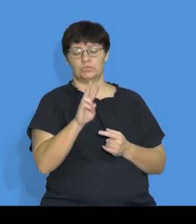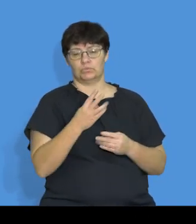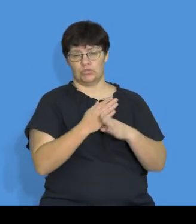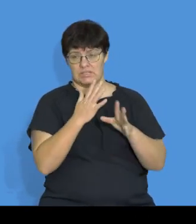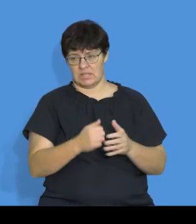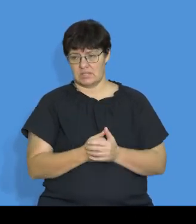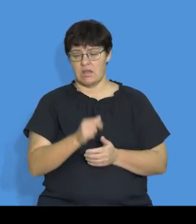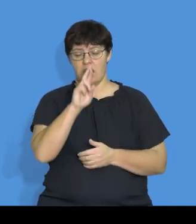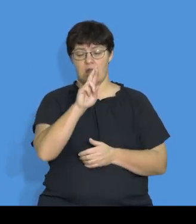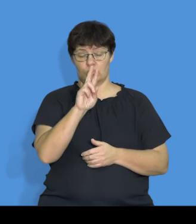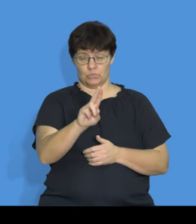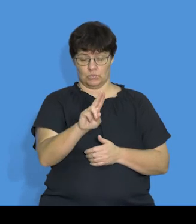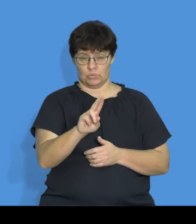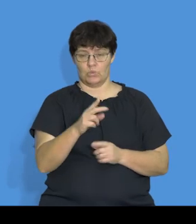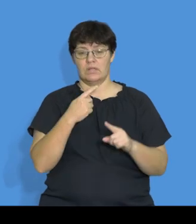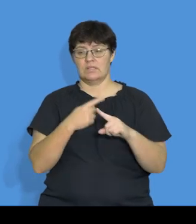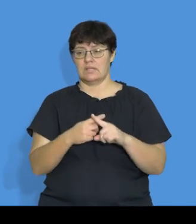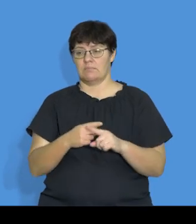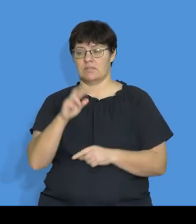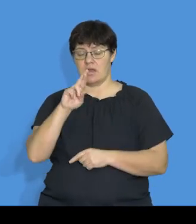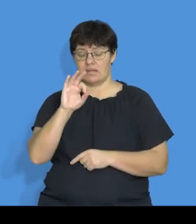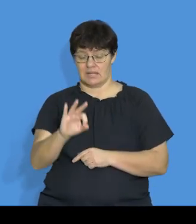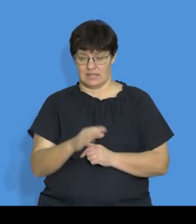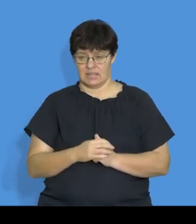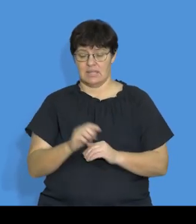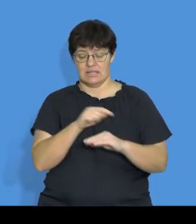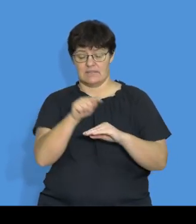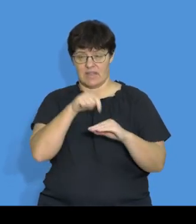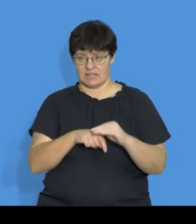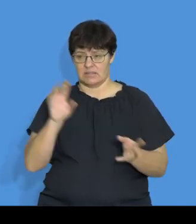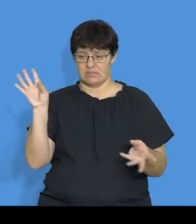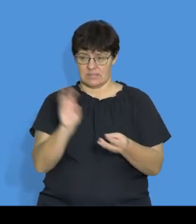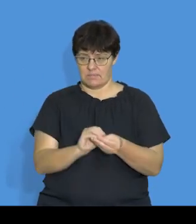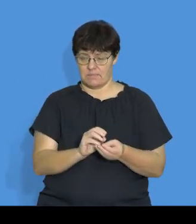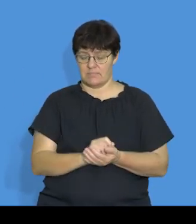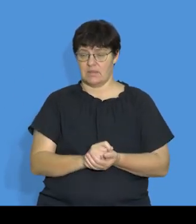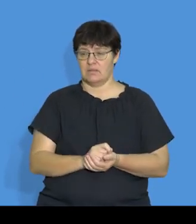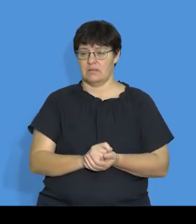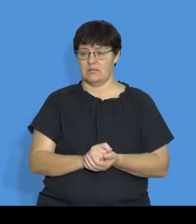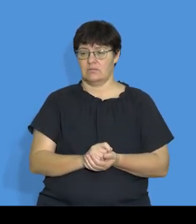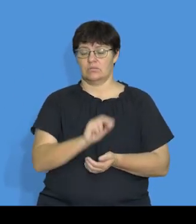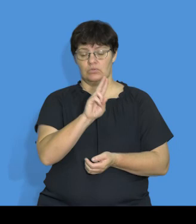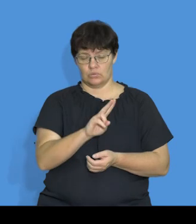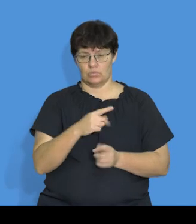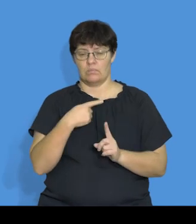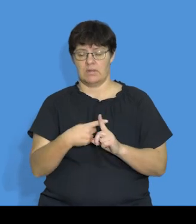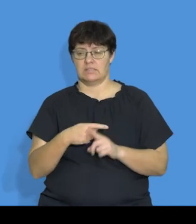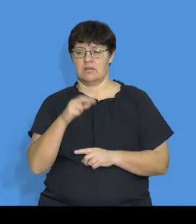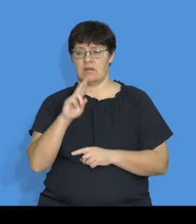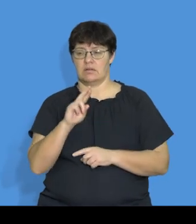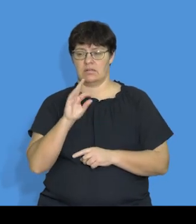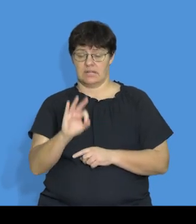R2 multiplied by R3 divided by the sum of those, which is R2 plus